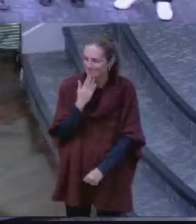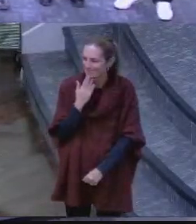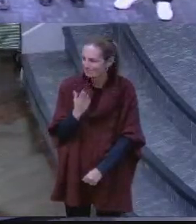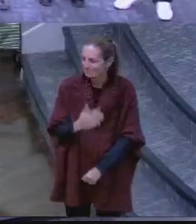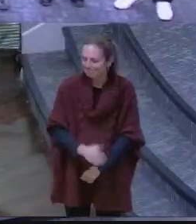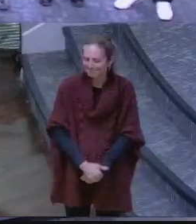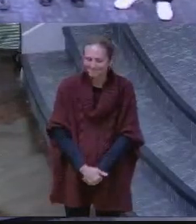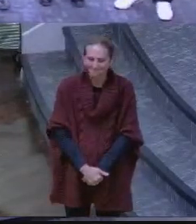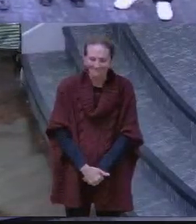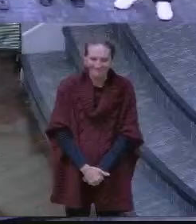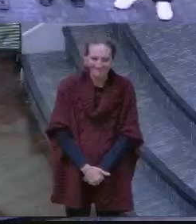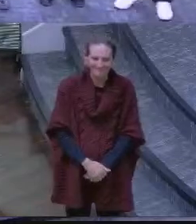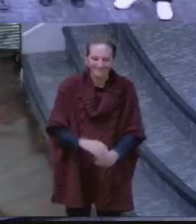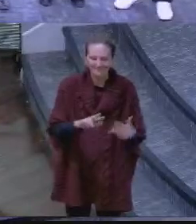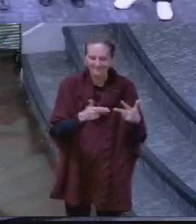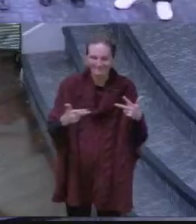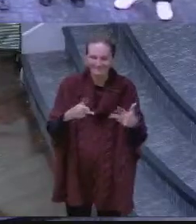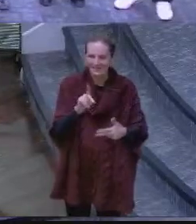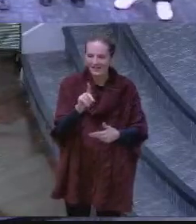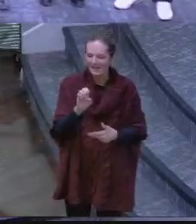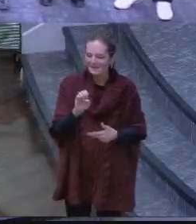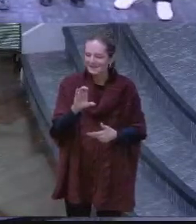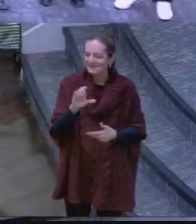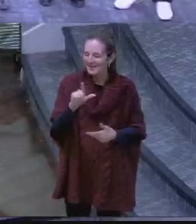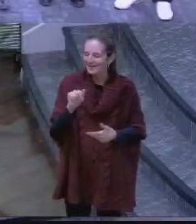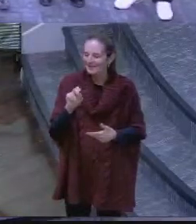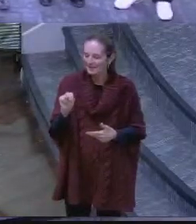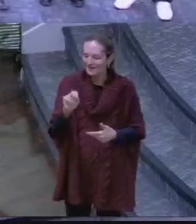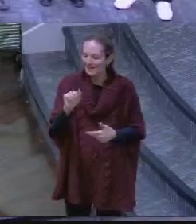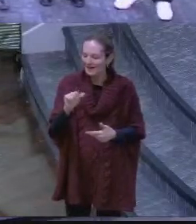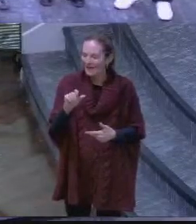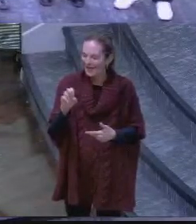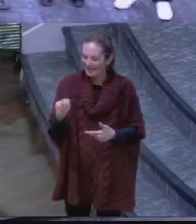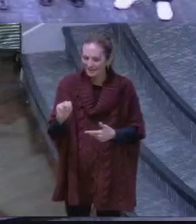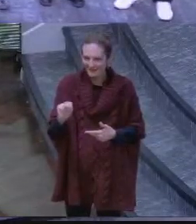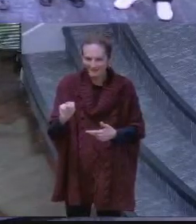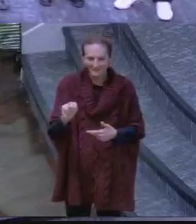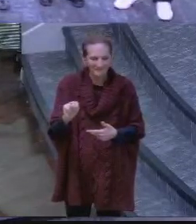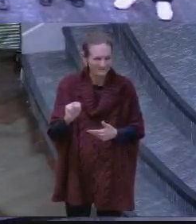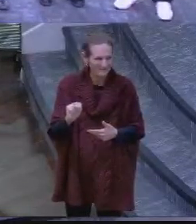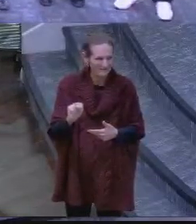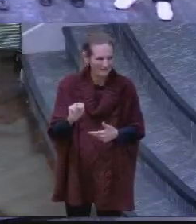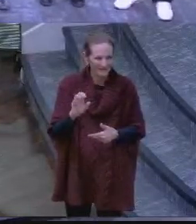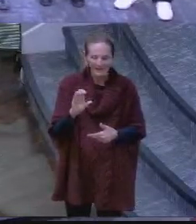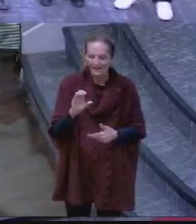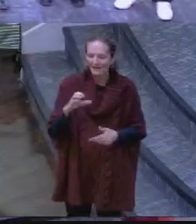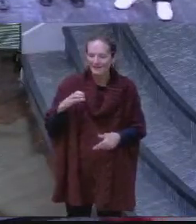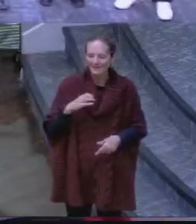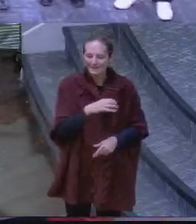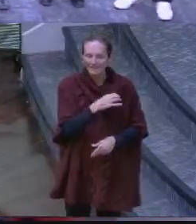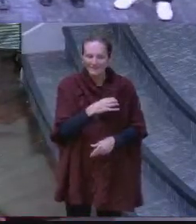Third place, Declan Allen, 2nd grade, Cleveland Road Elementary School.